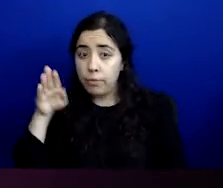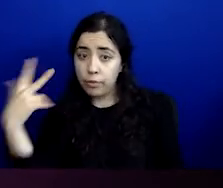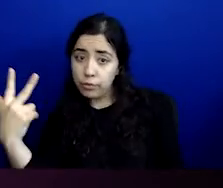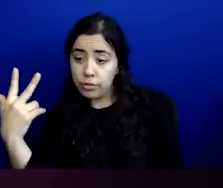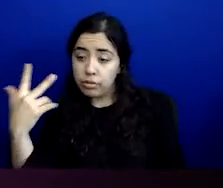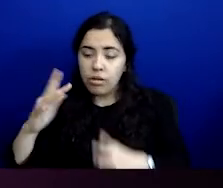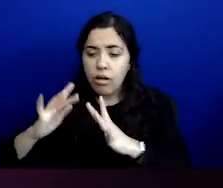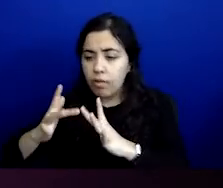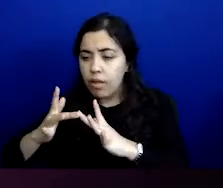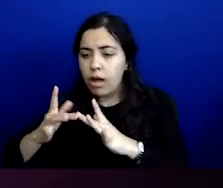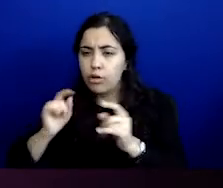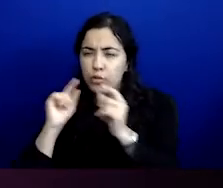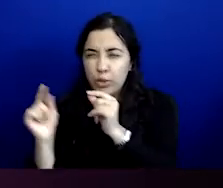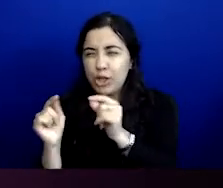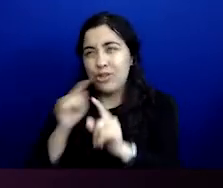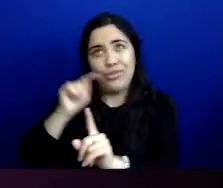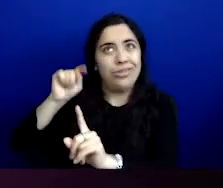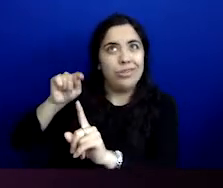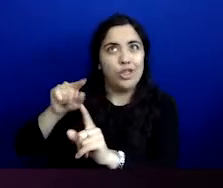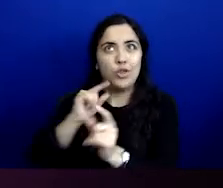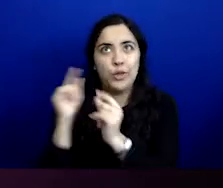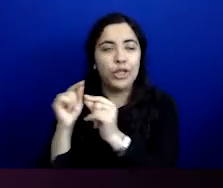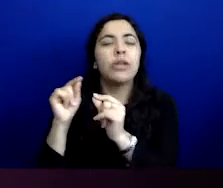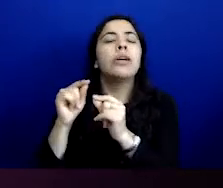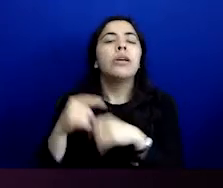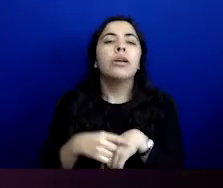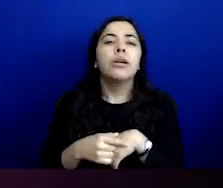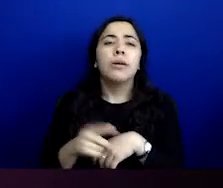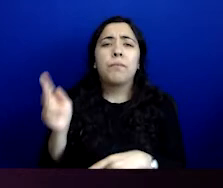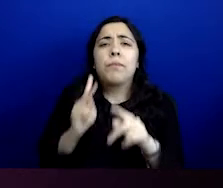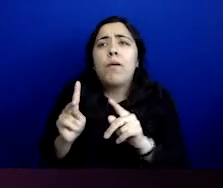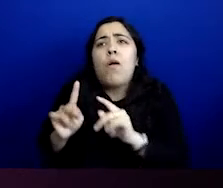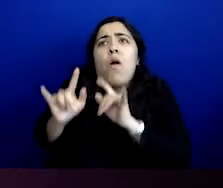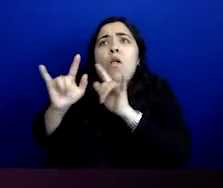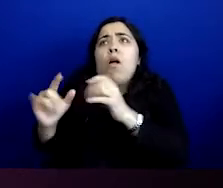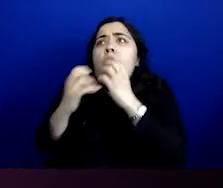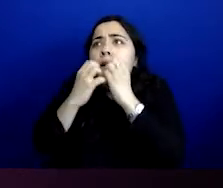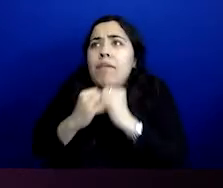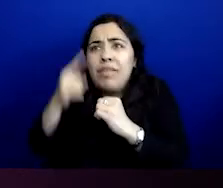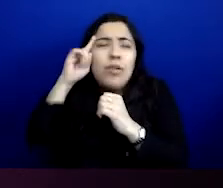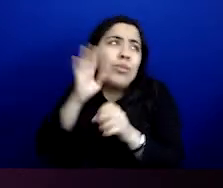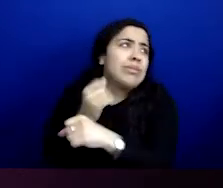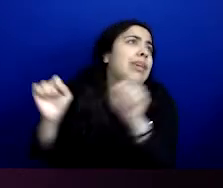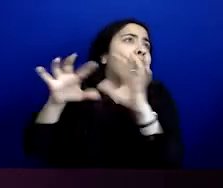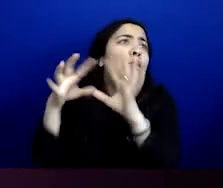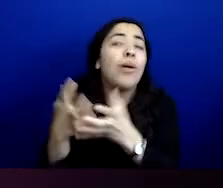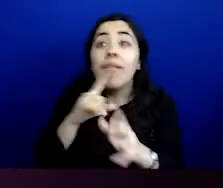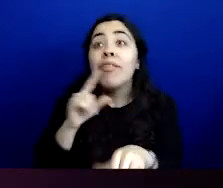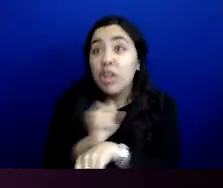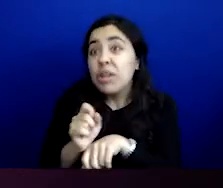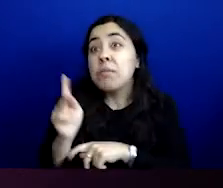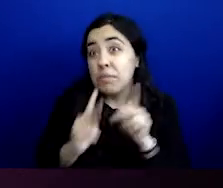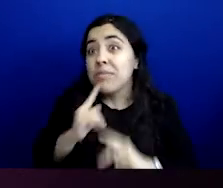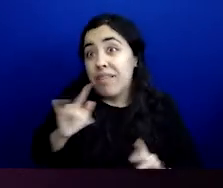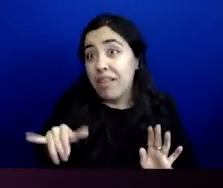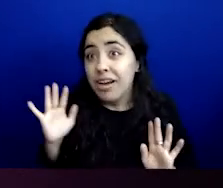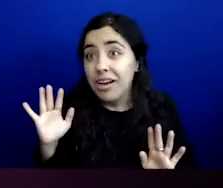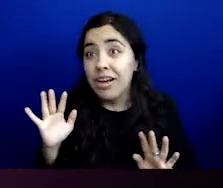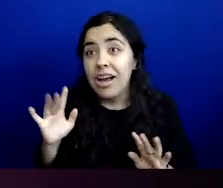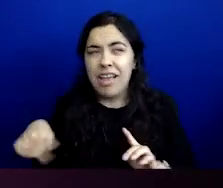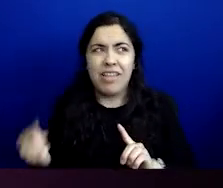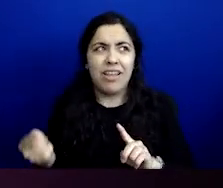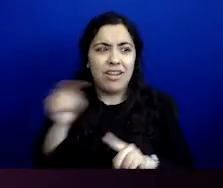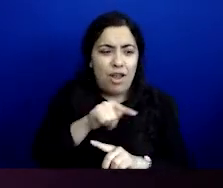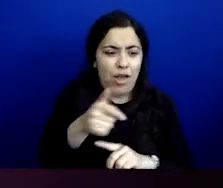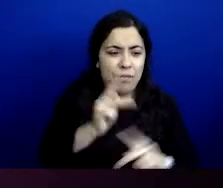the internet, on Twitter especially, you hear people that absolutely love it and think it's going to save the world. Literally, people have said that. And then you have people